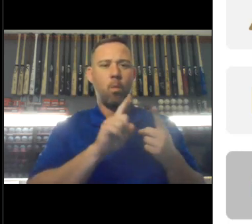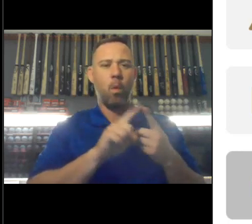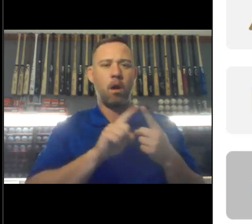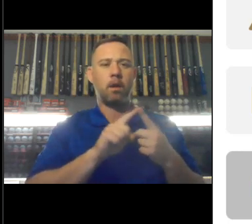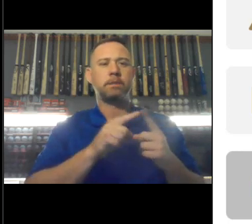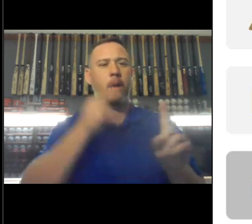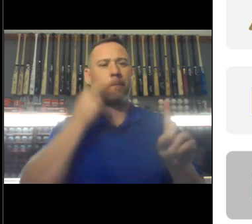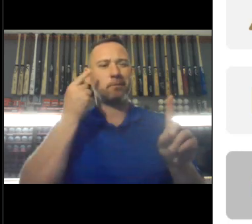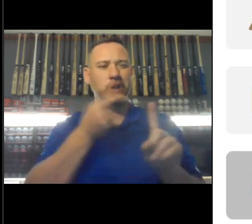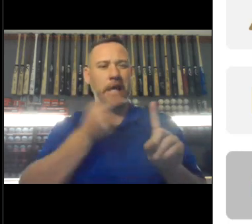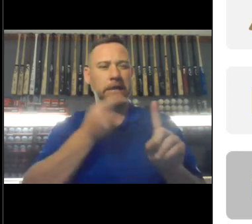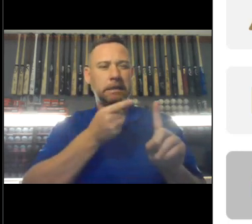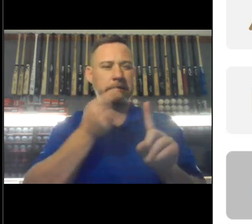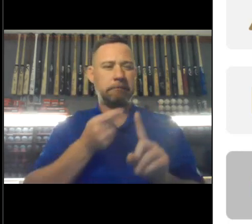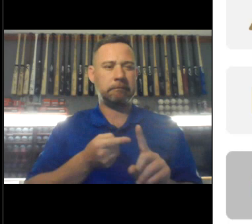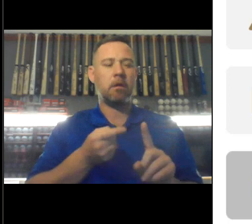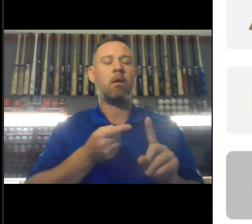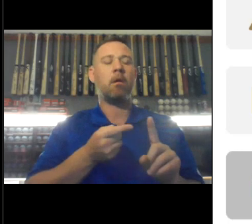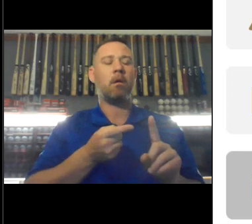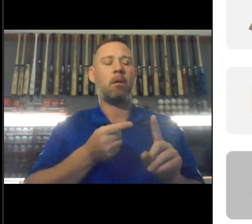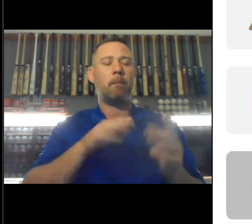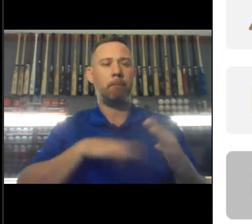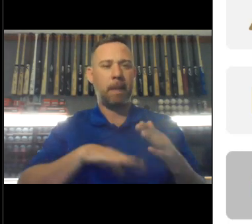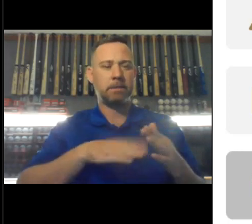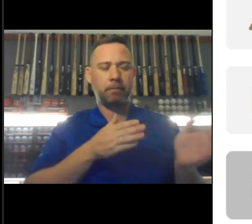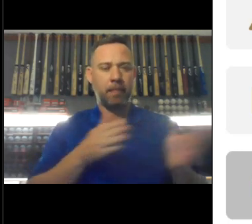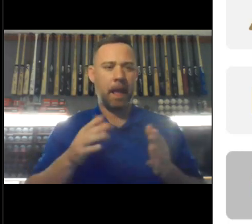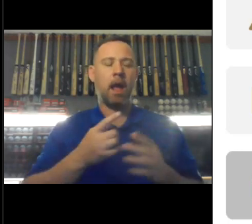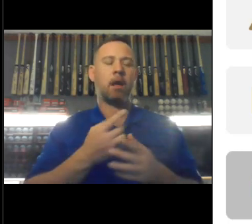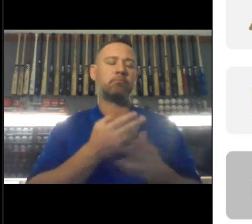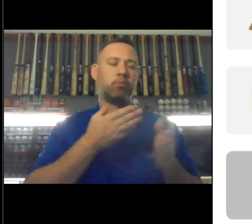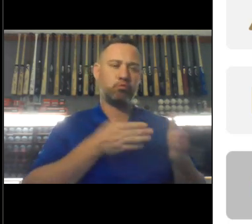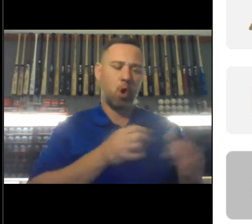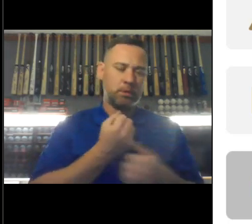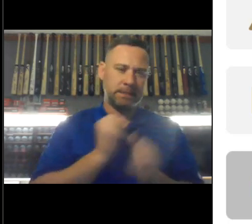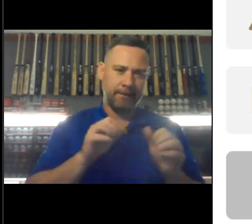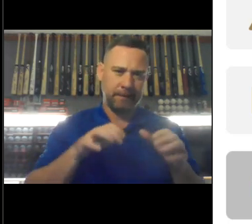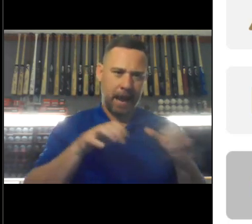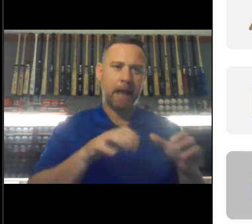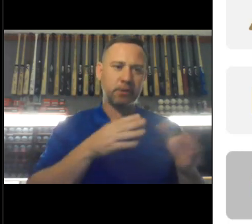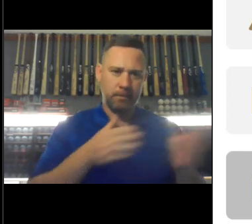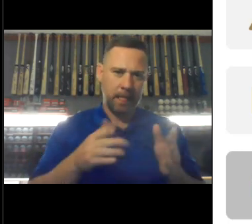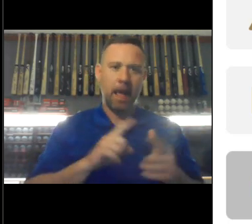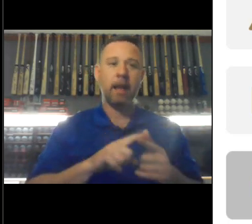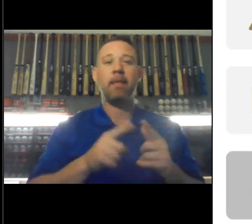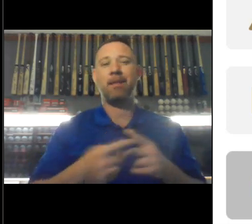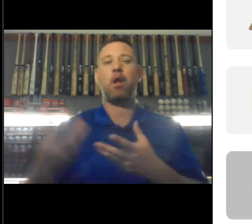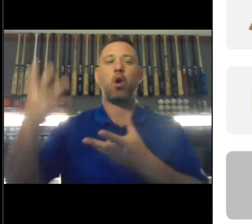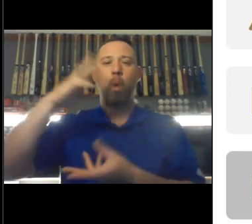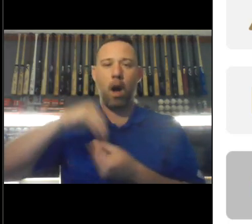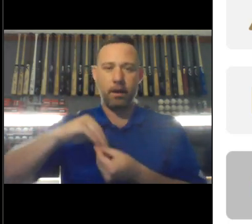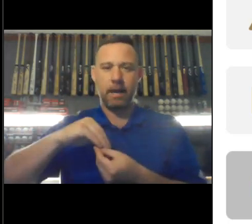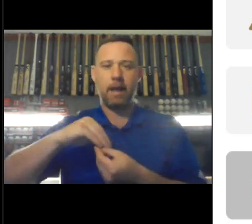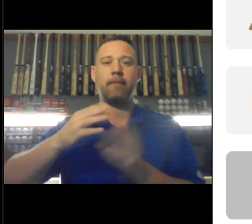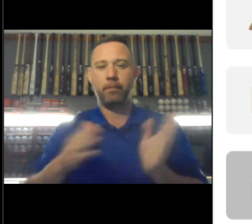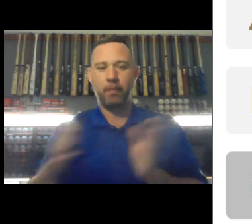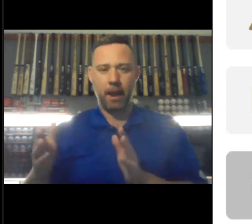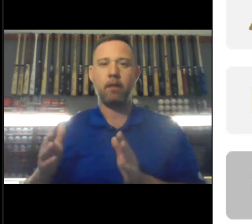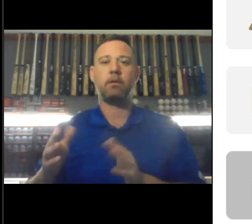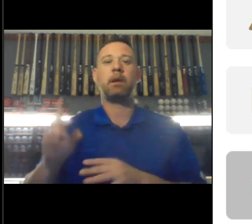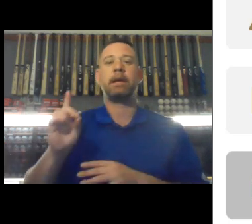plan, an objectively based plan called the Road Safety Action Plan, and the other is a quantitative-based plan called the District